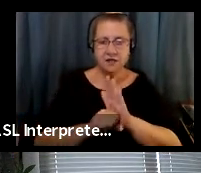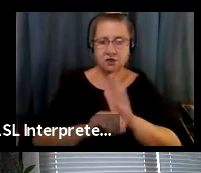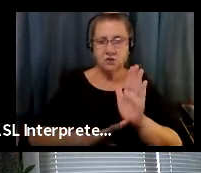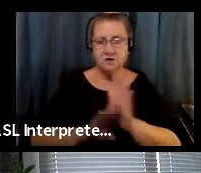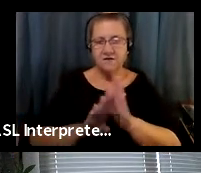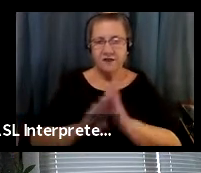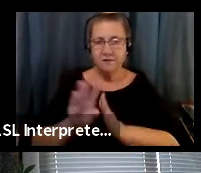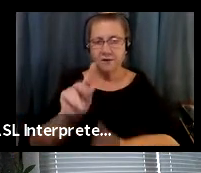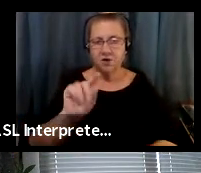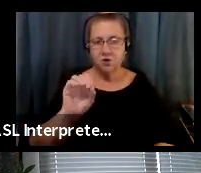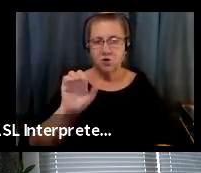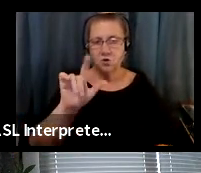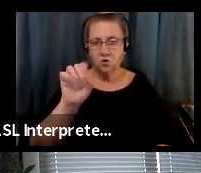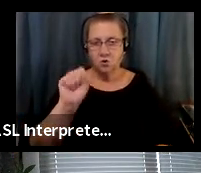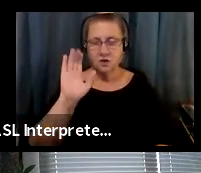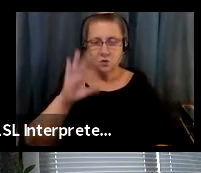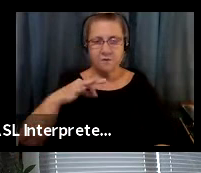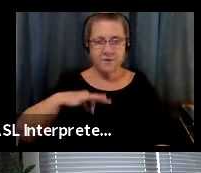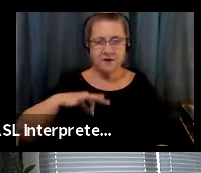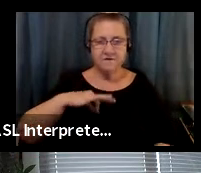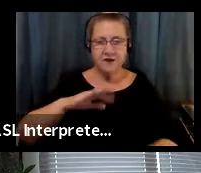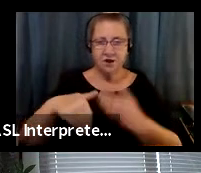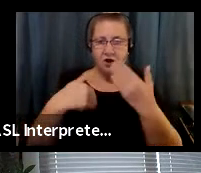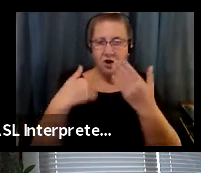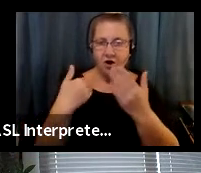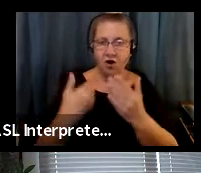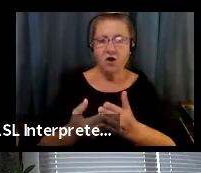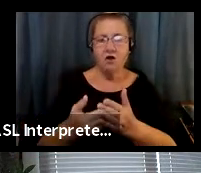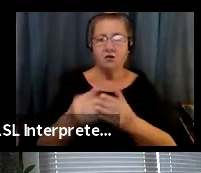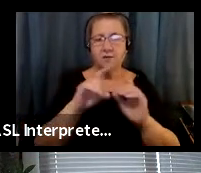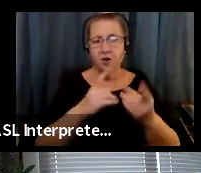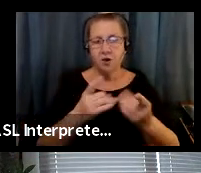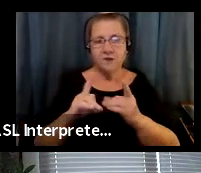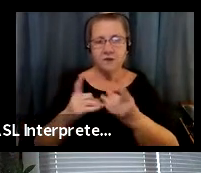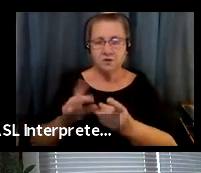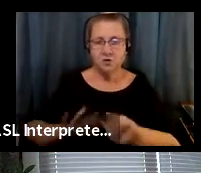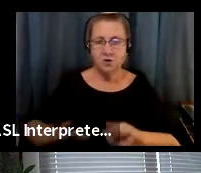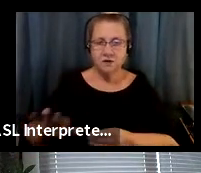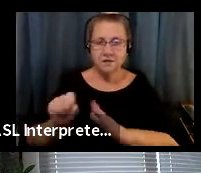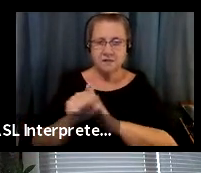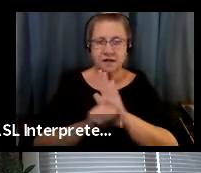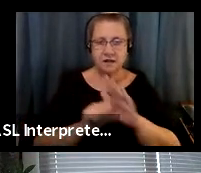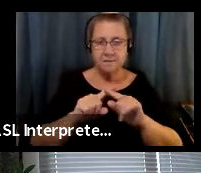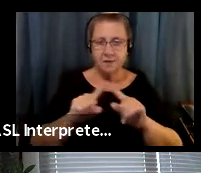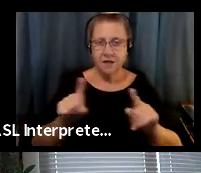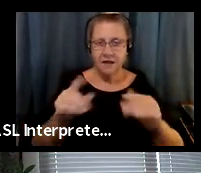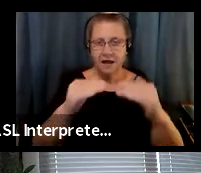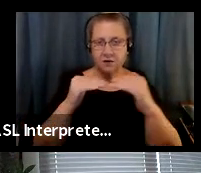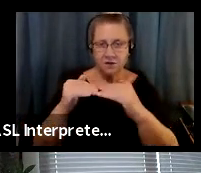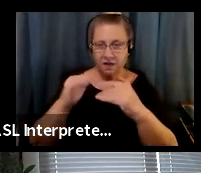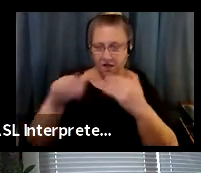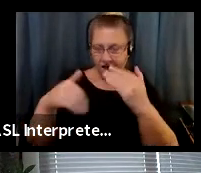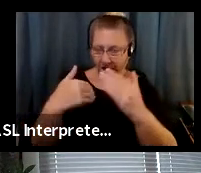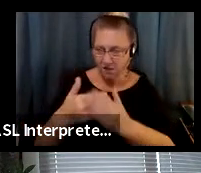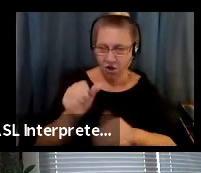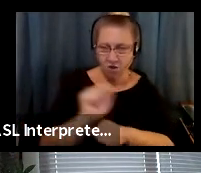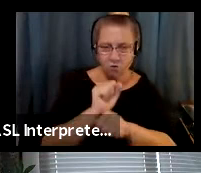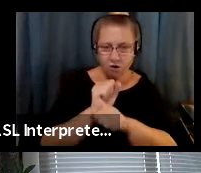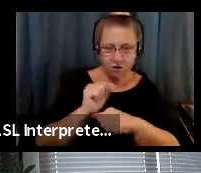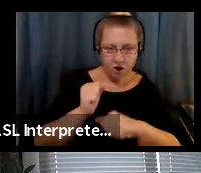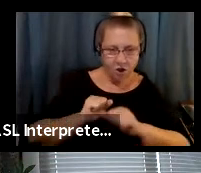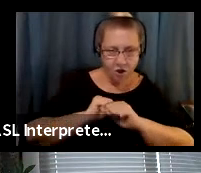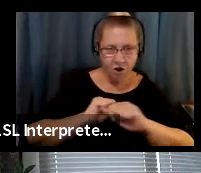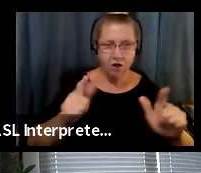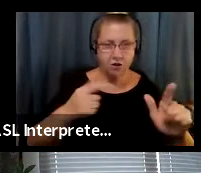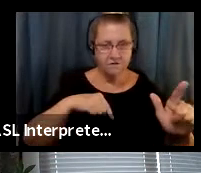benefit all 200 plus programs at the state health department. But equity is all of our work, not just the work of our office.